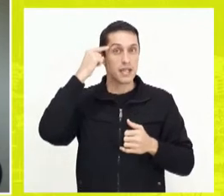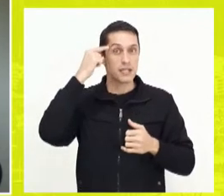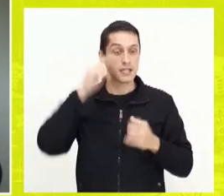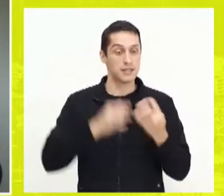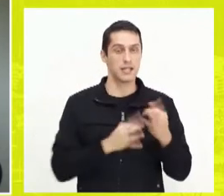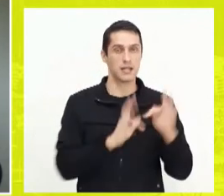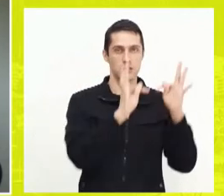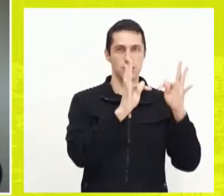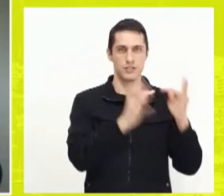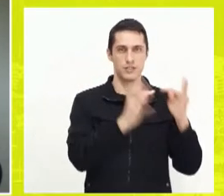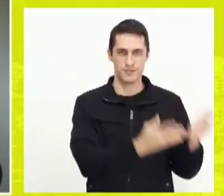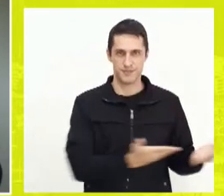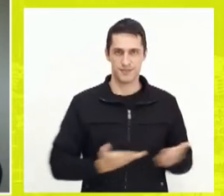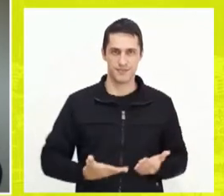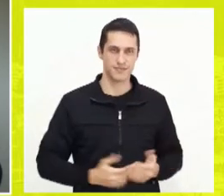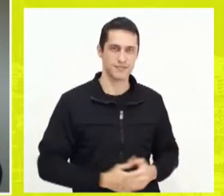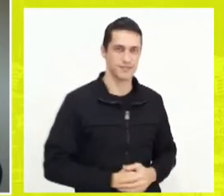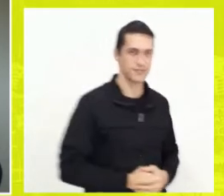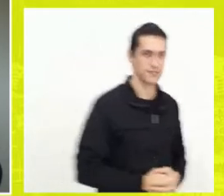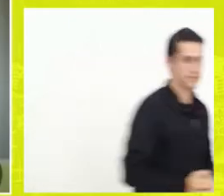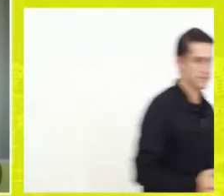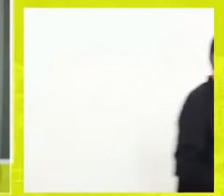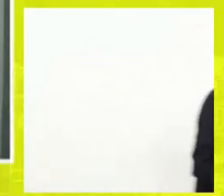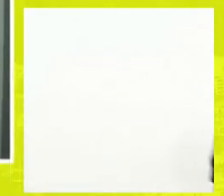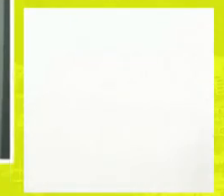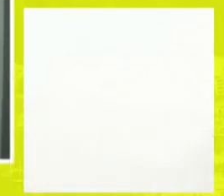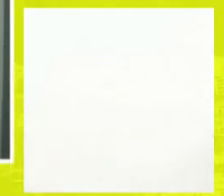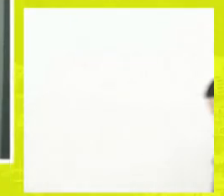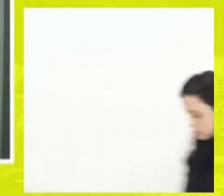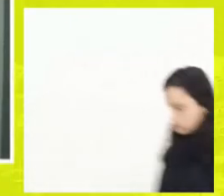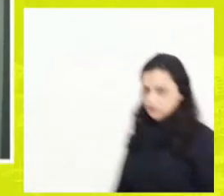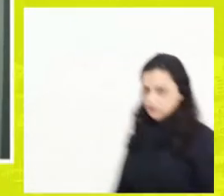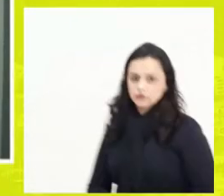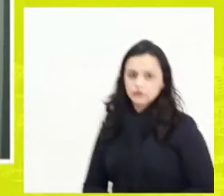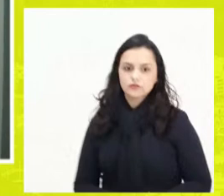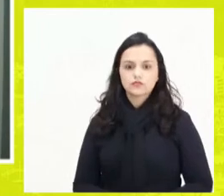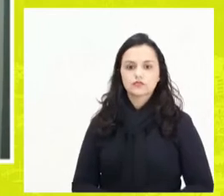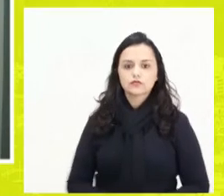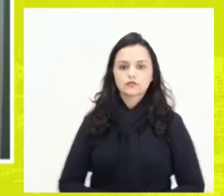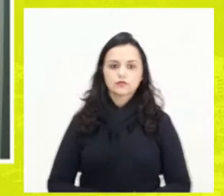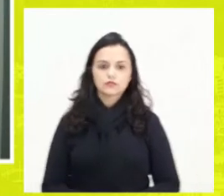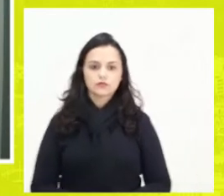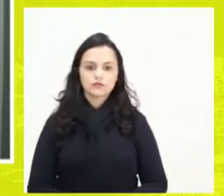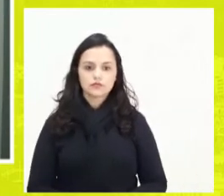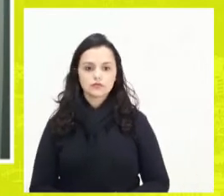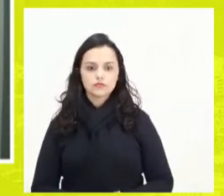thinking of technology kaio with you thank you vitor